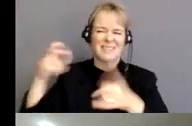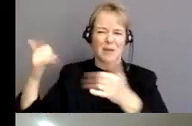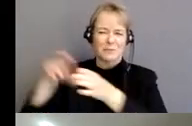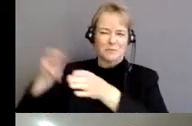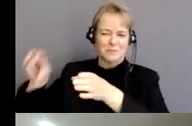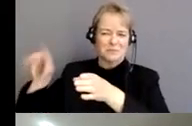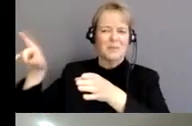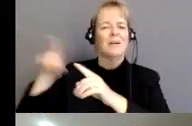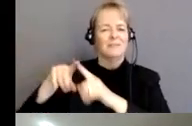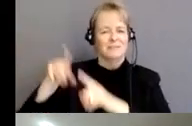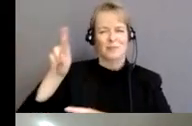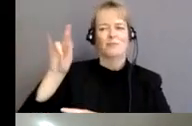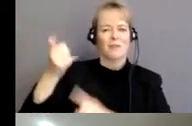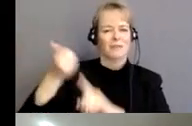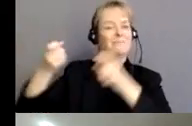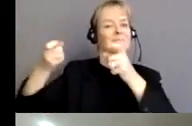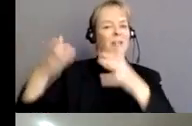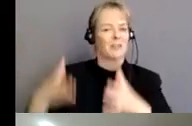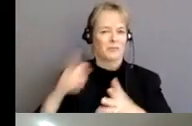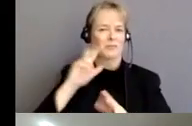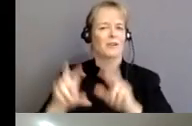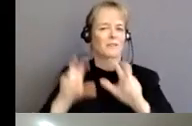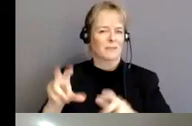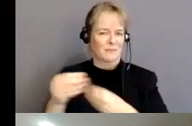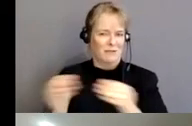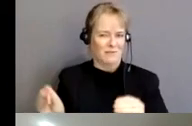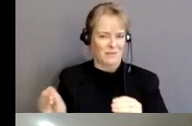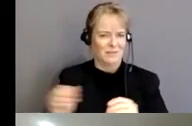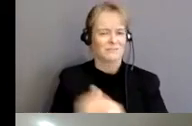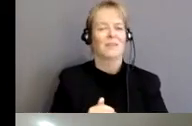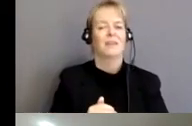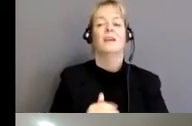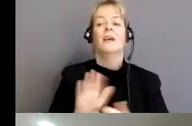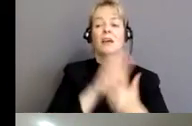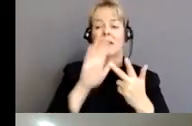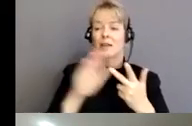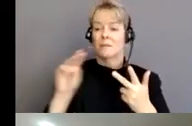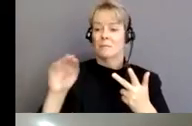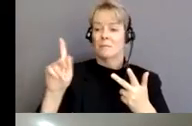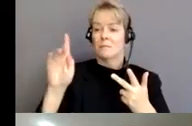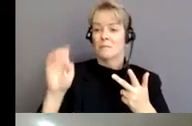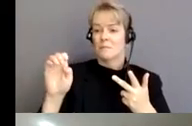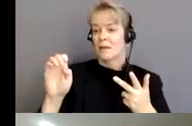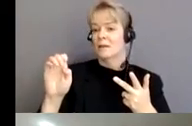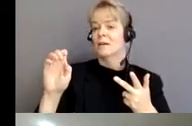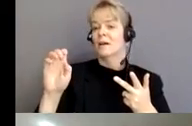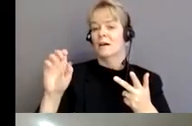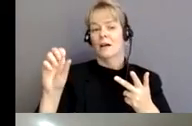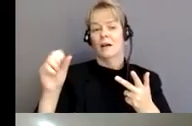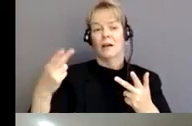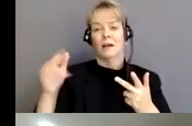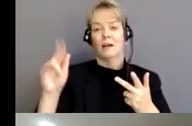said. So Raj is the manager of the Investment Office, and Michael Hutchinson, who's a senior investigator in